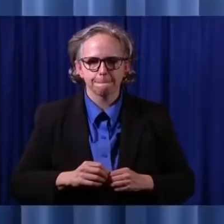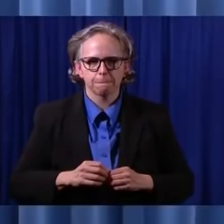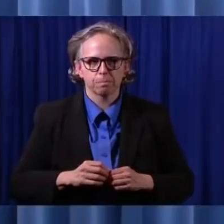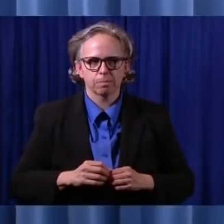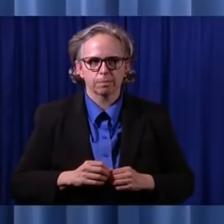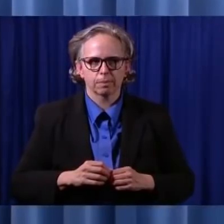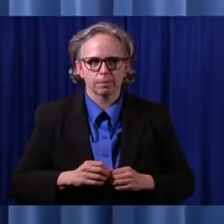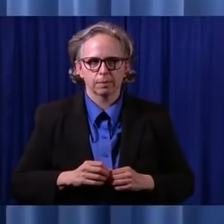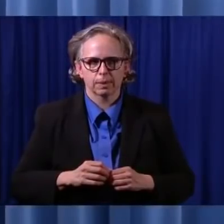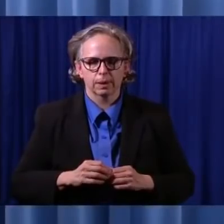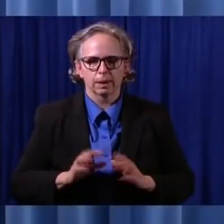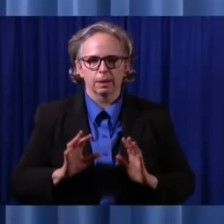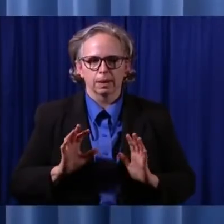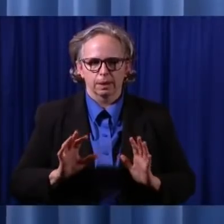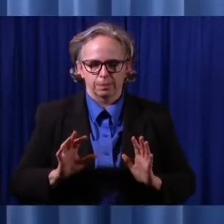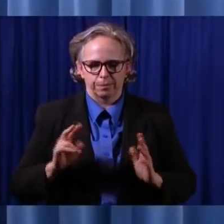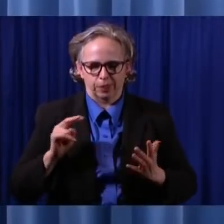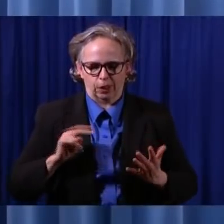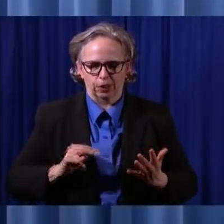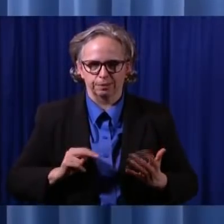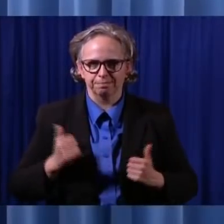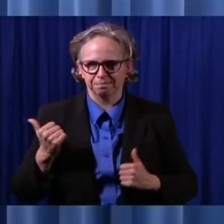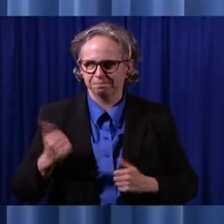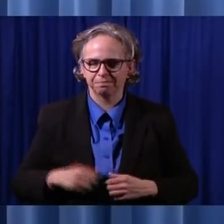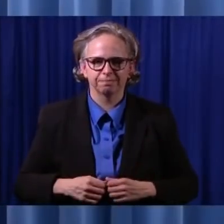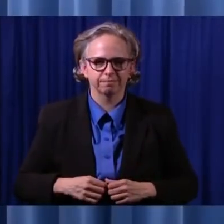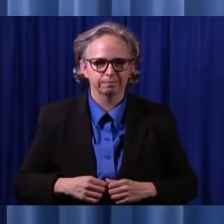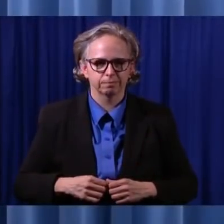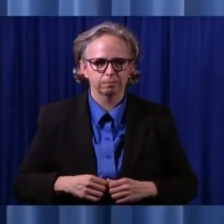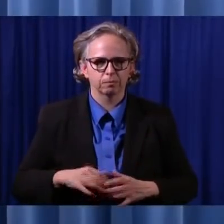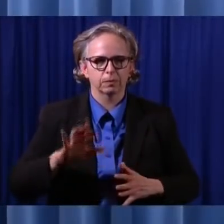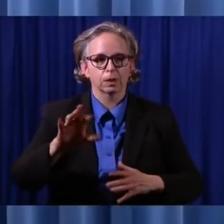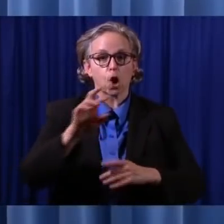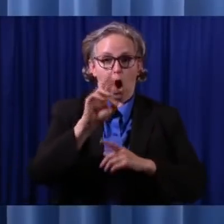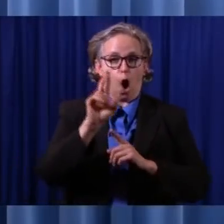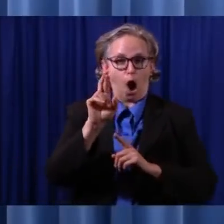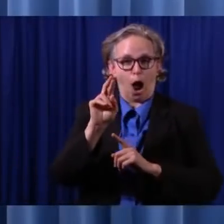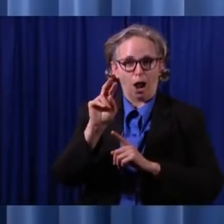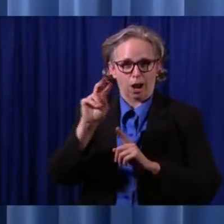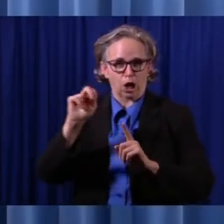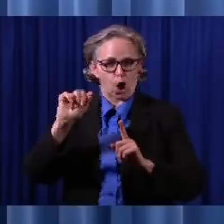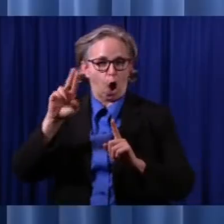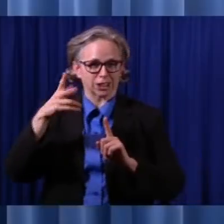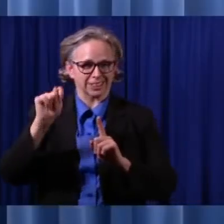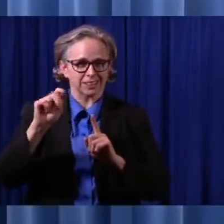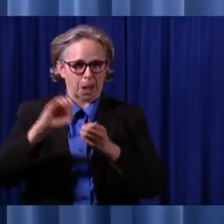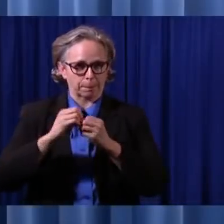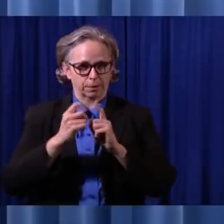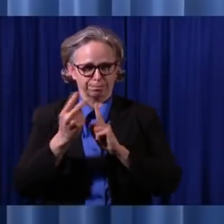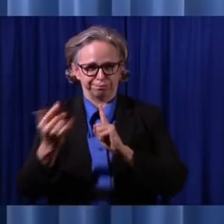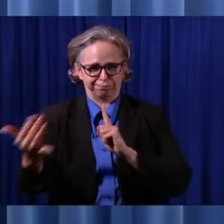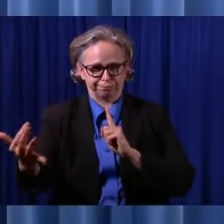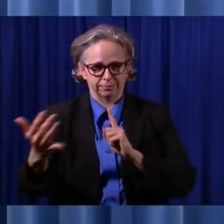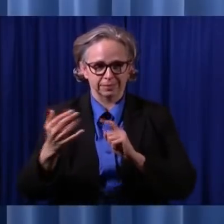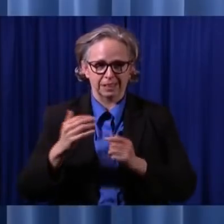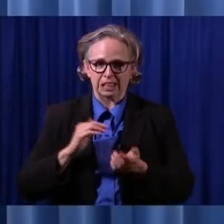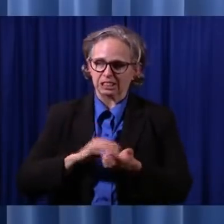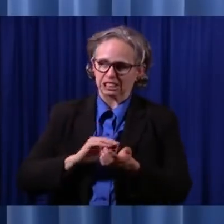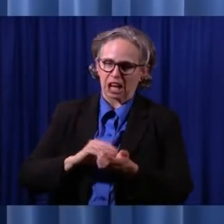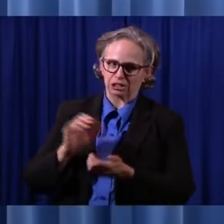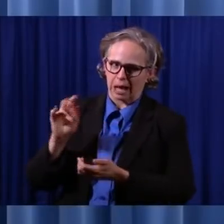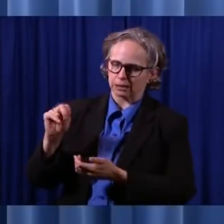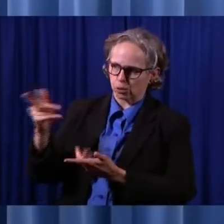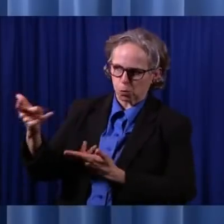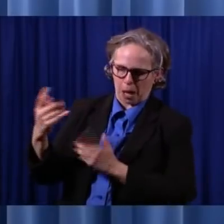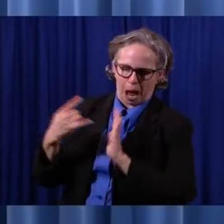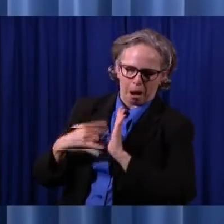To go back, the R0 number, and Dr. Acton is here so she can correct me, but it's